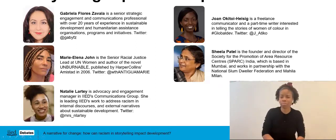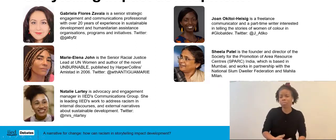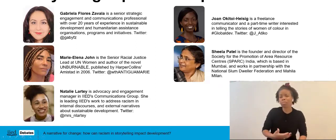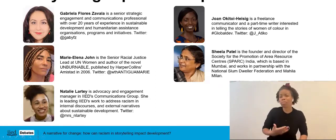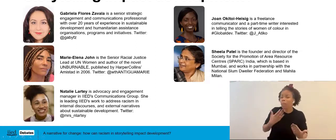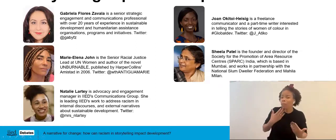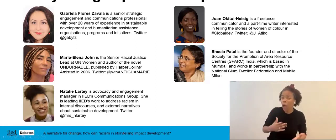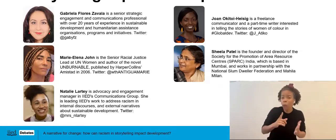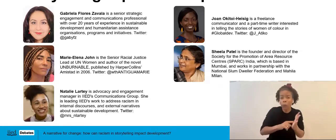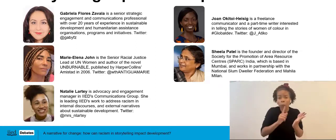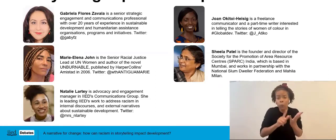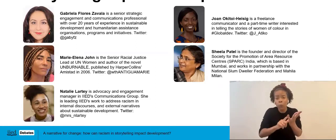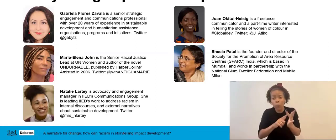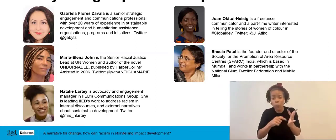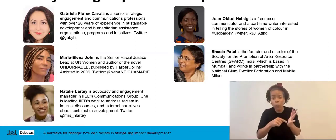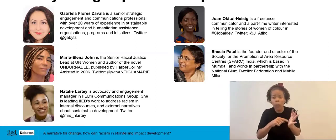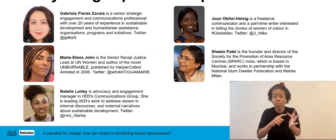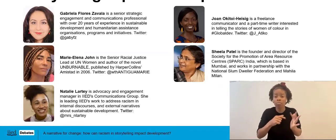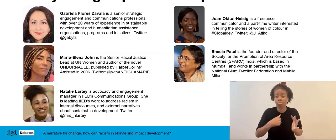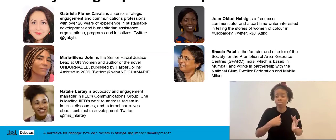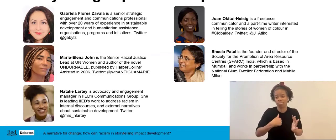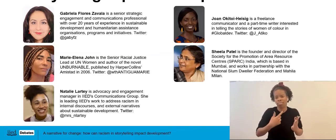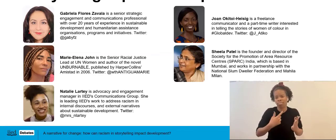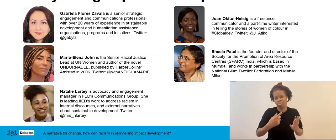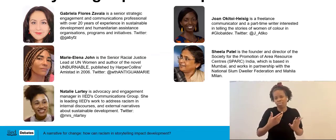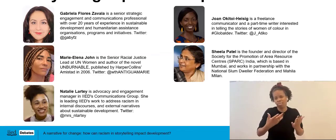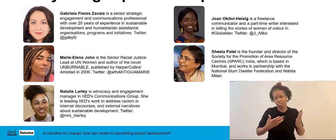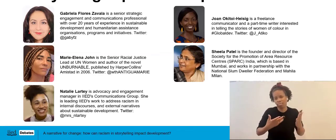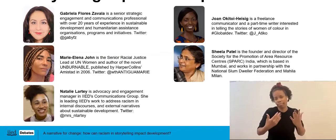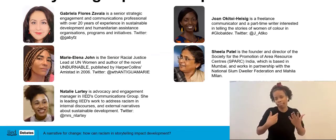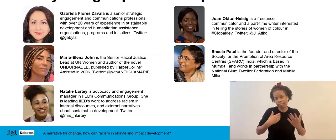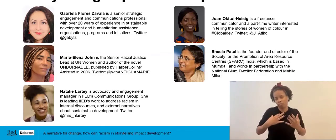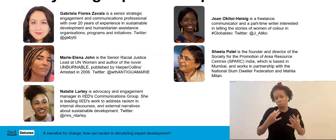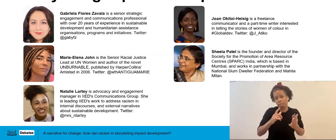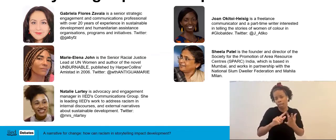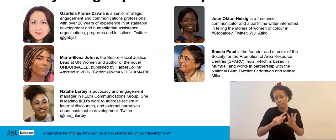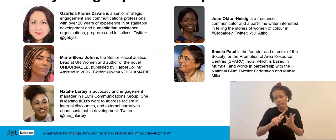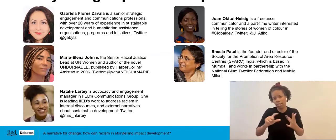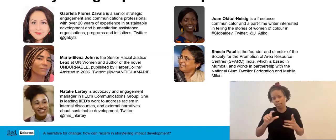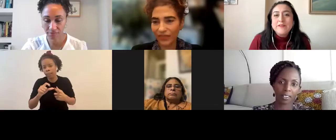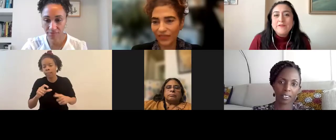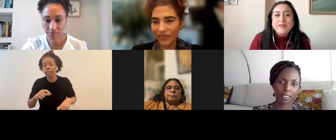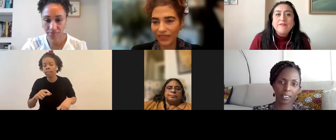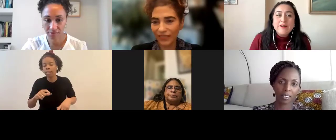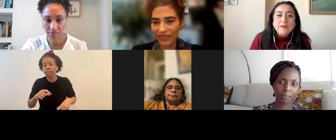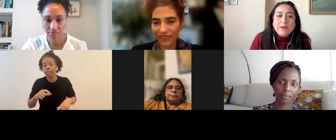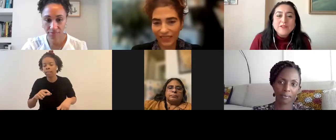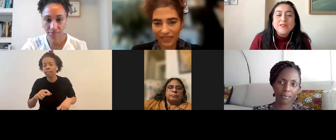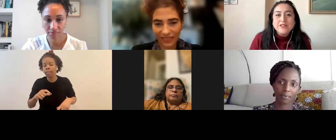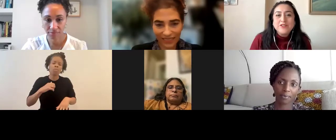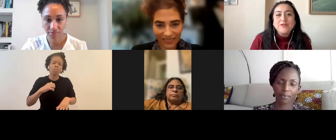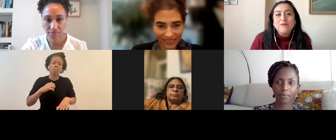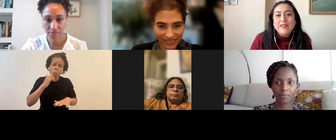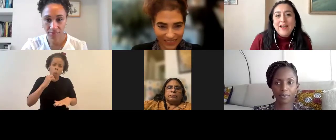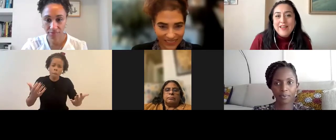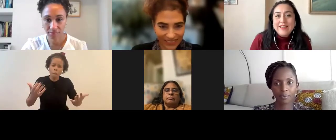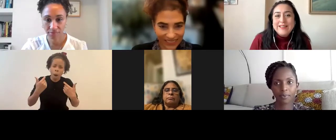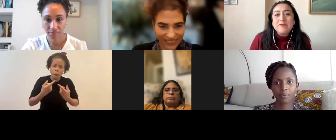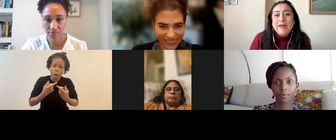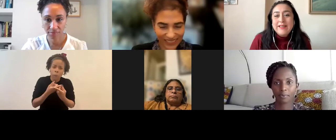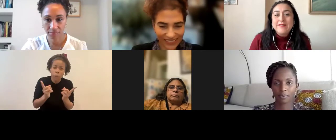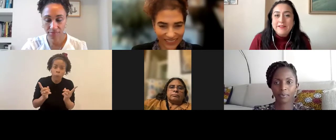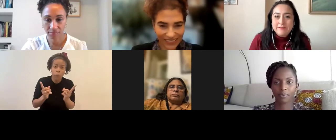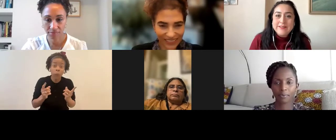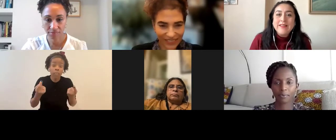of the International Institute for Environment and Development, a very warm welcome to all of you who join us for this very special edition of the